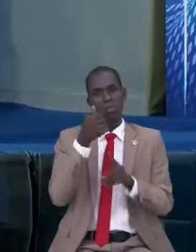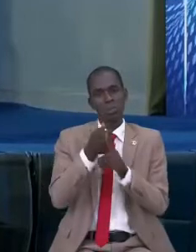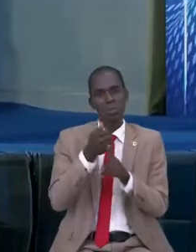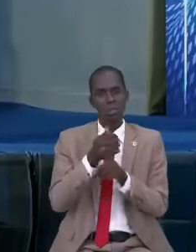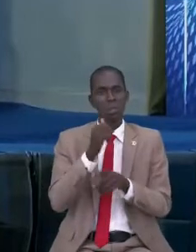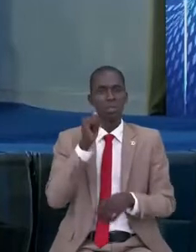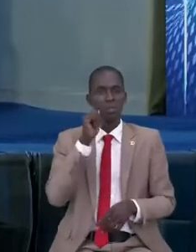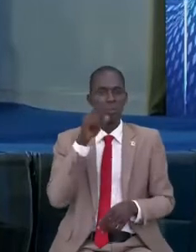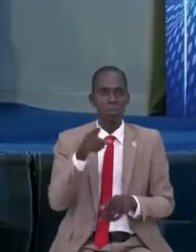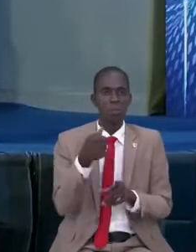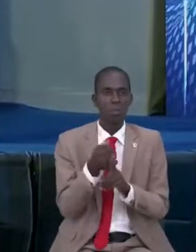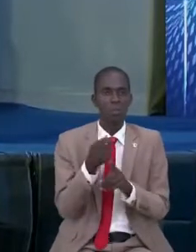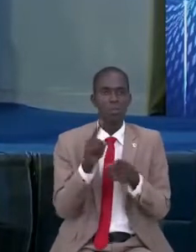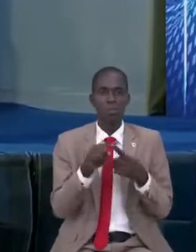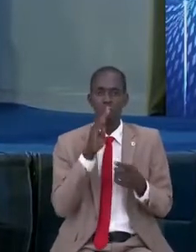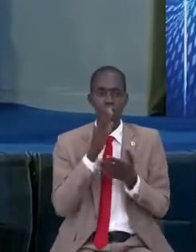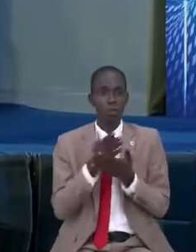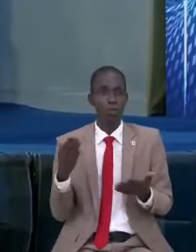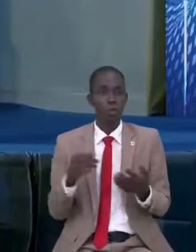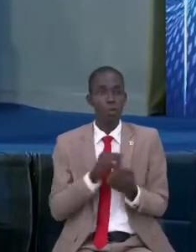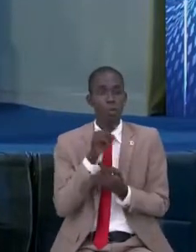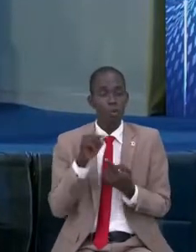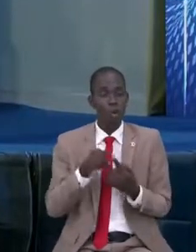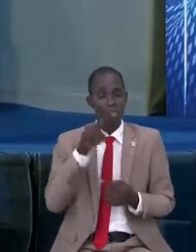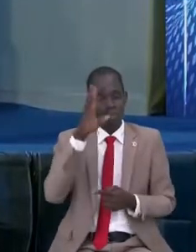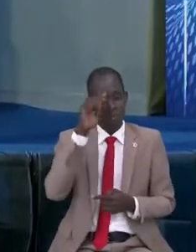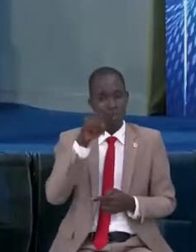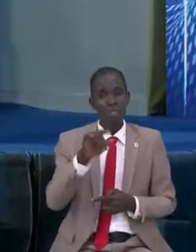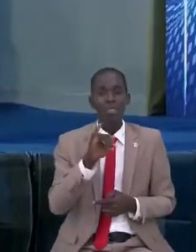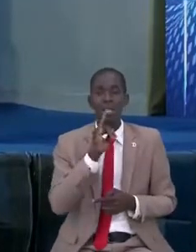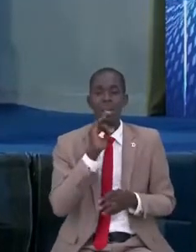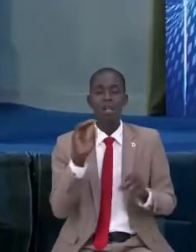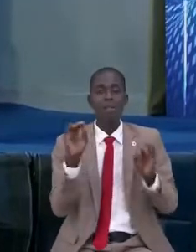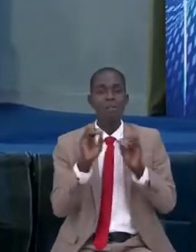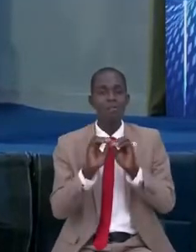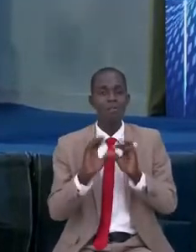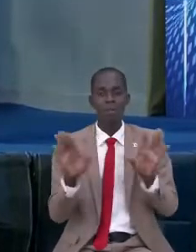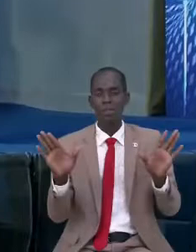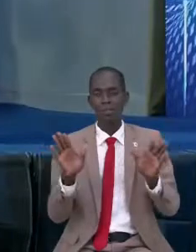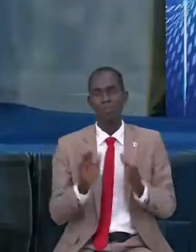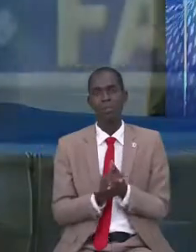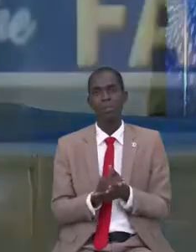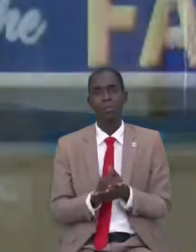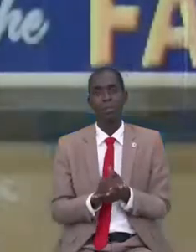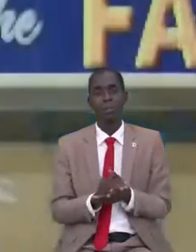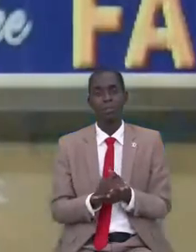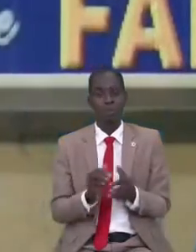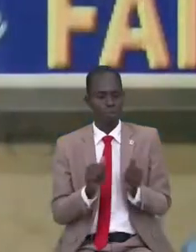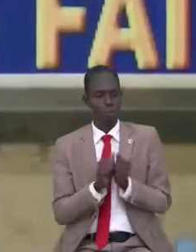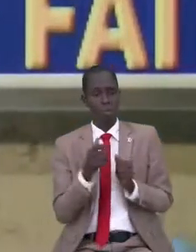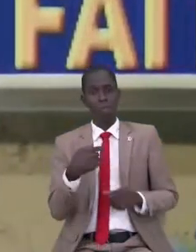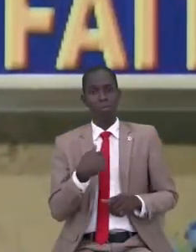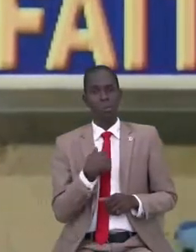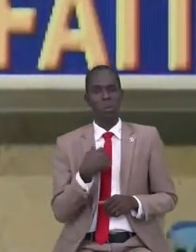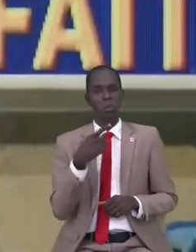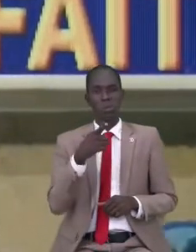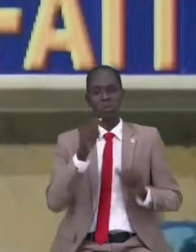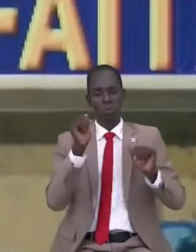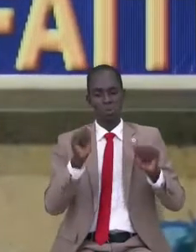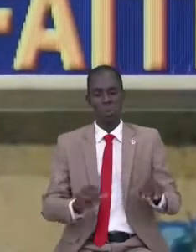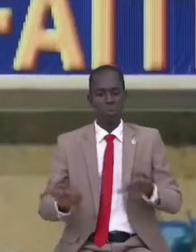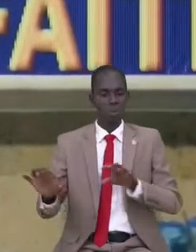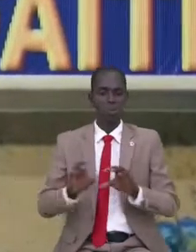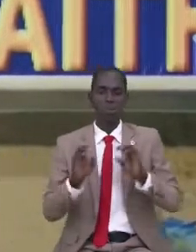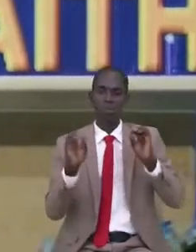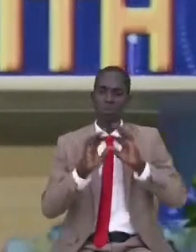be something when he is nothing, without me, you can do